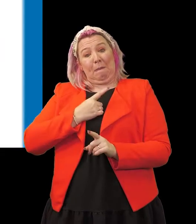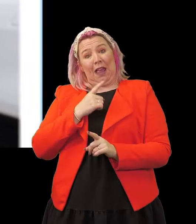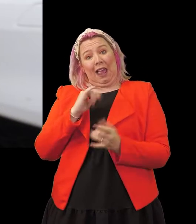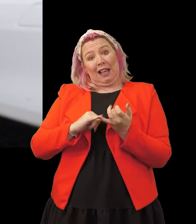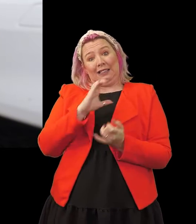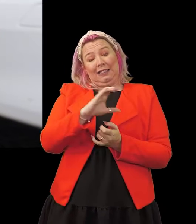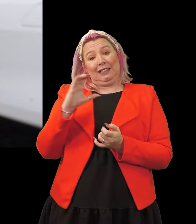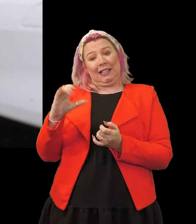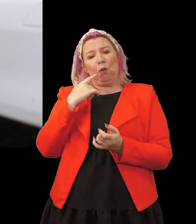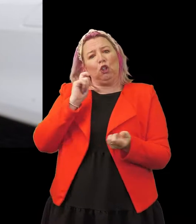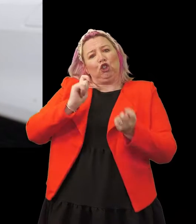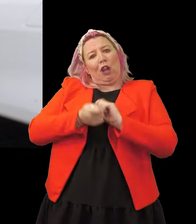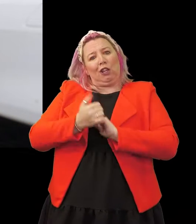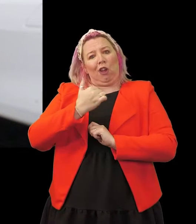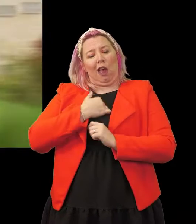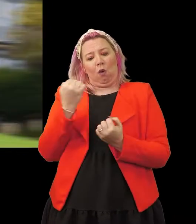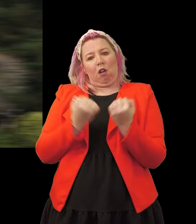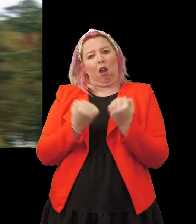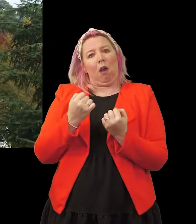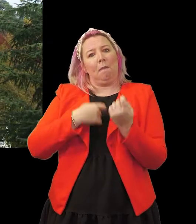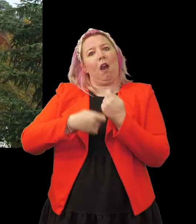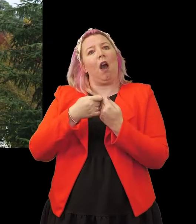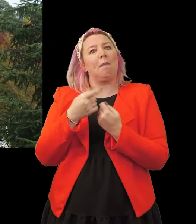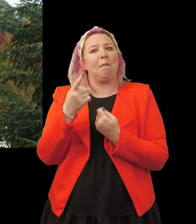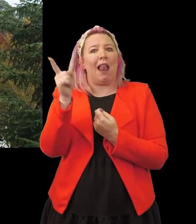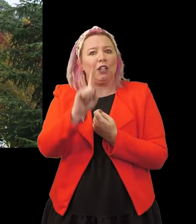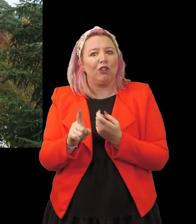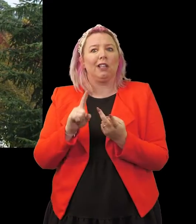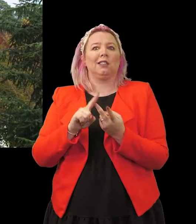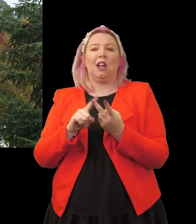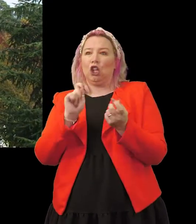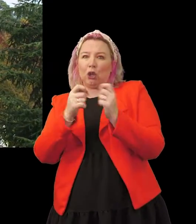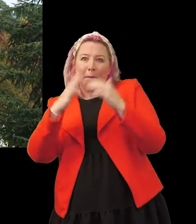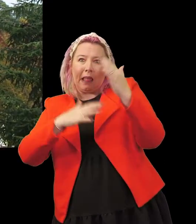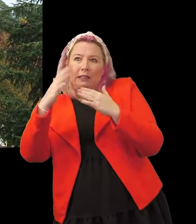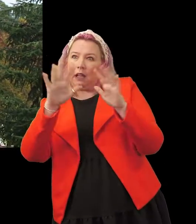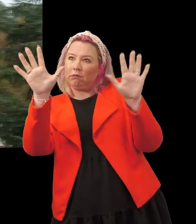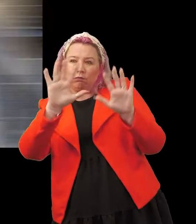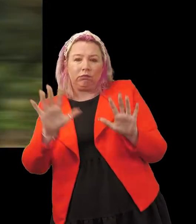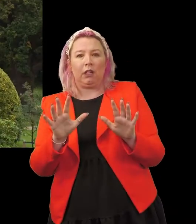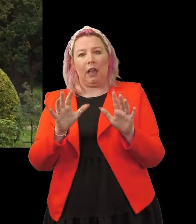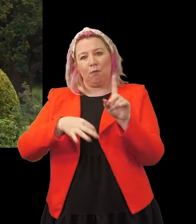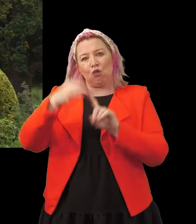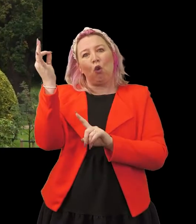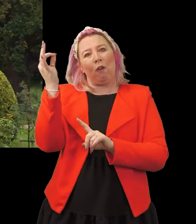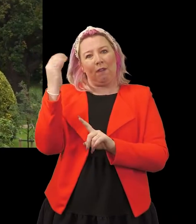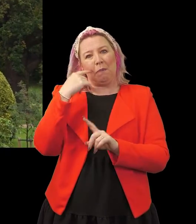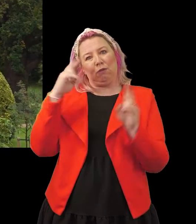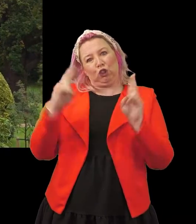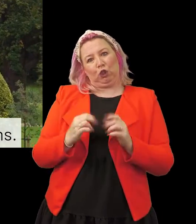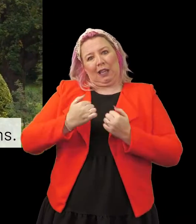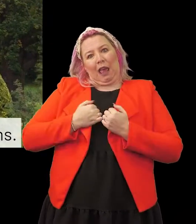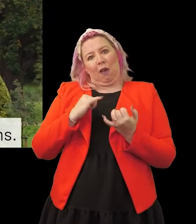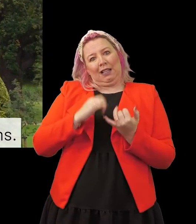order. We're changing our fleet of vehicles to be electric, retrofitting our buildings and changing the way we work to reduce our carbon consumption as a